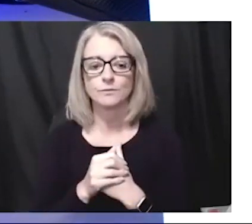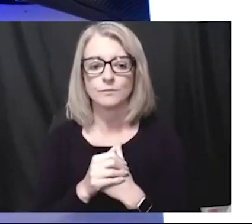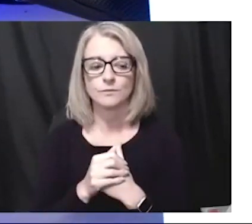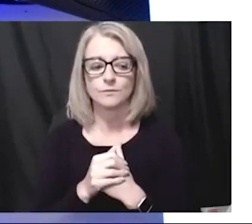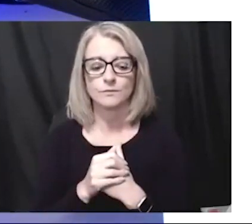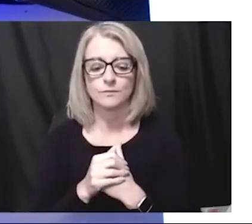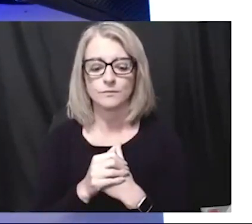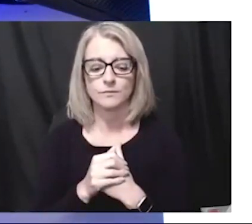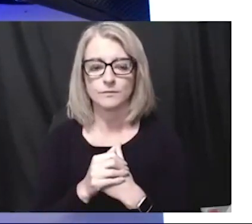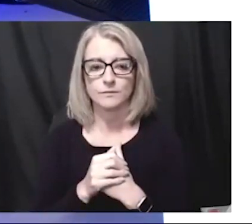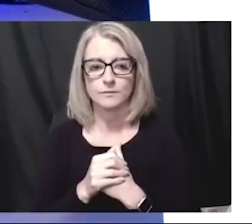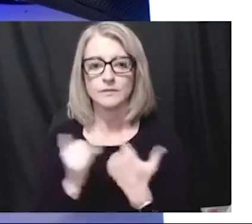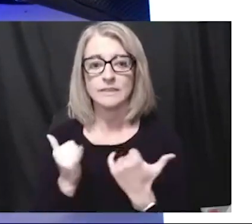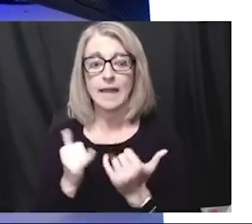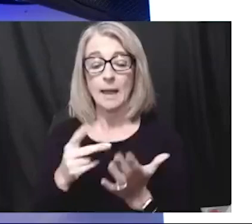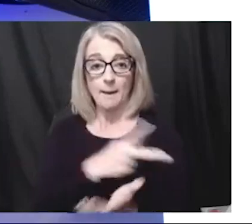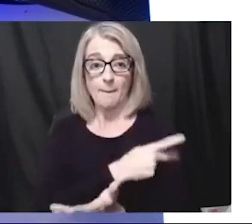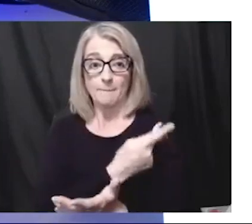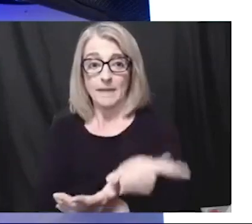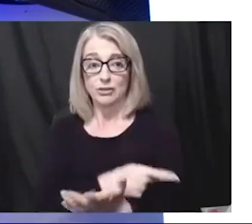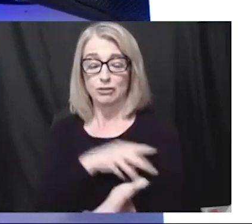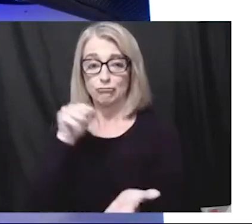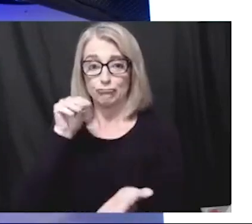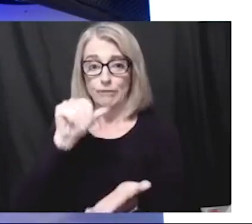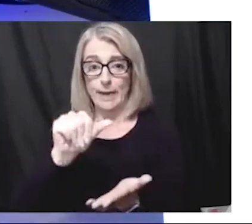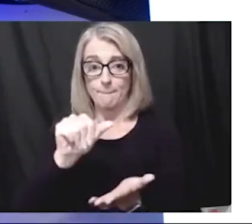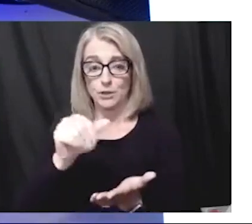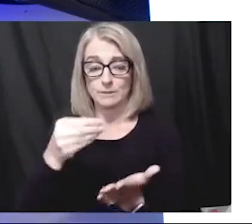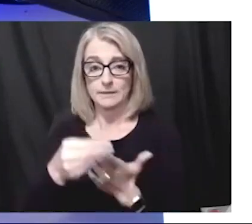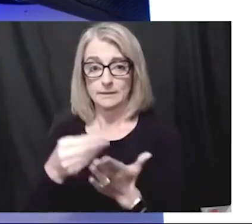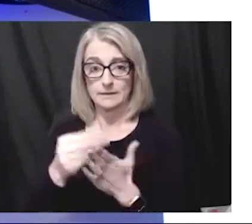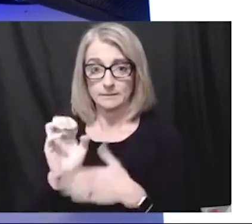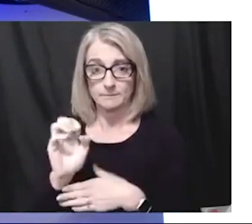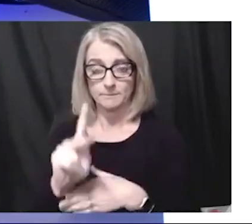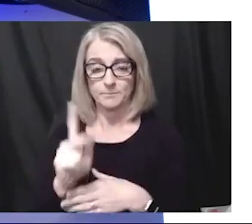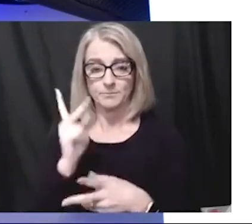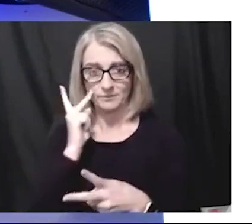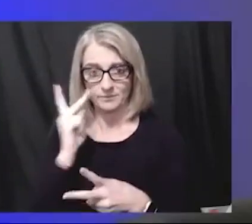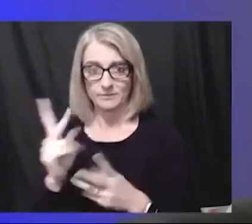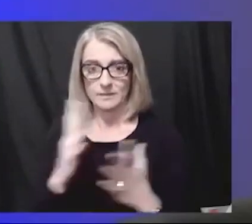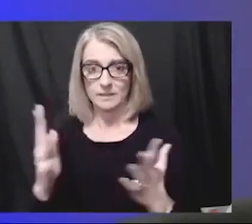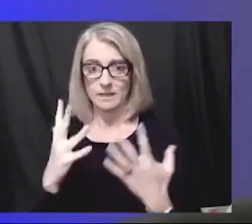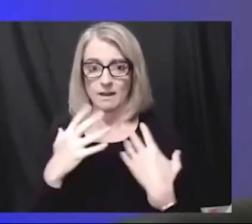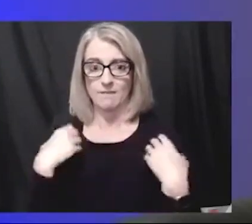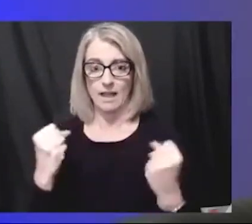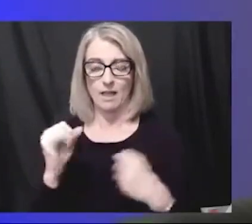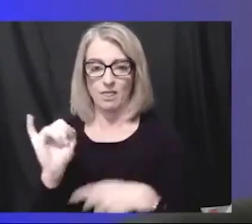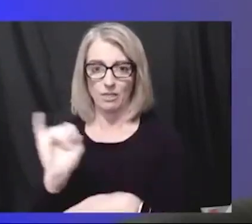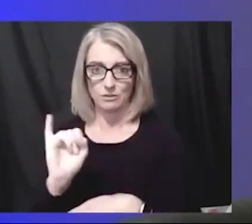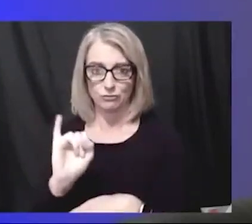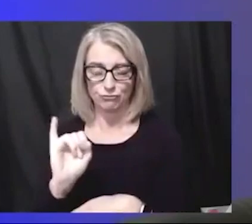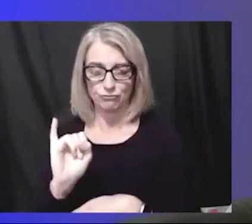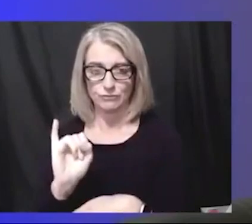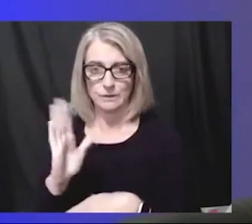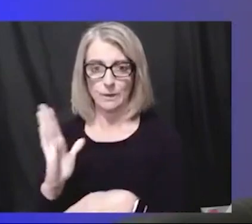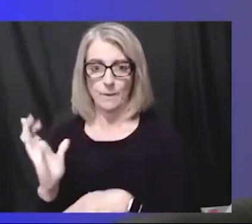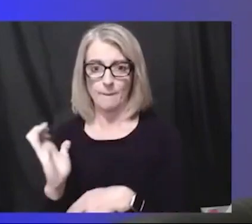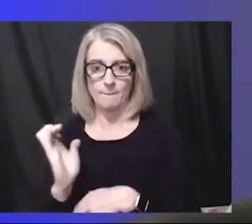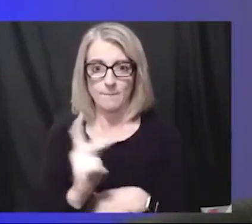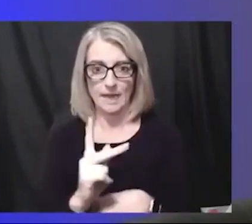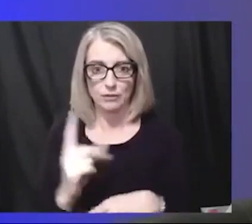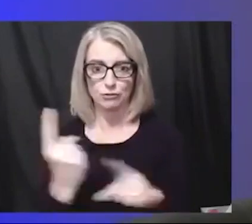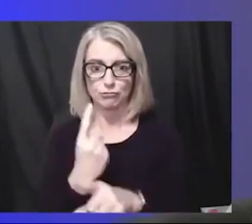patient reimbursement for COVID right now? I think, we're seeing a lot of health plans going back to, regular